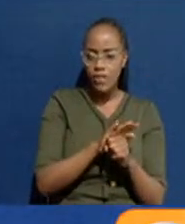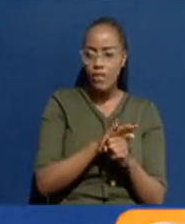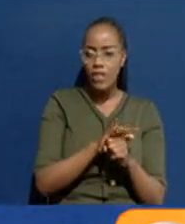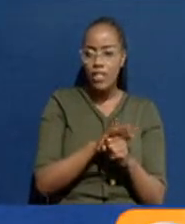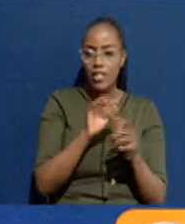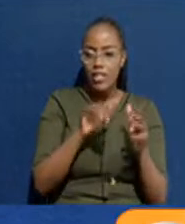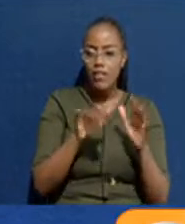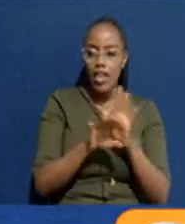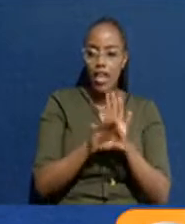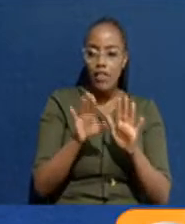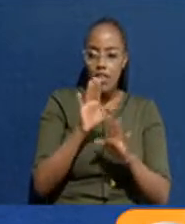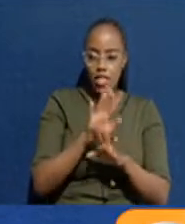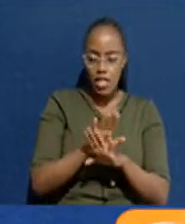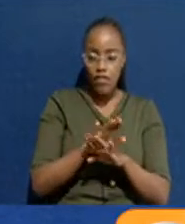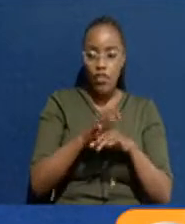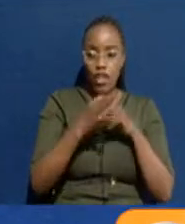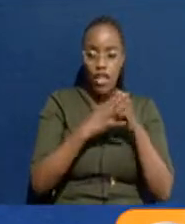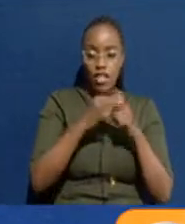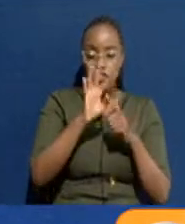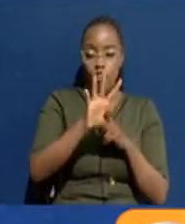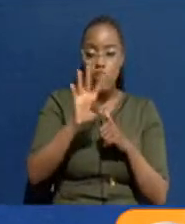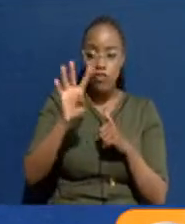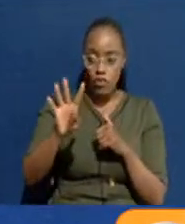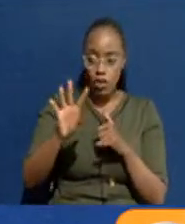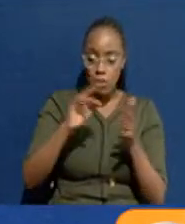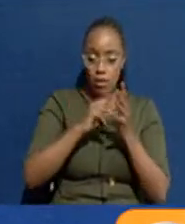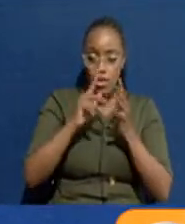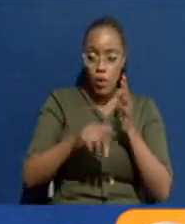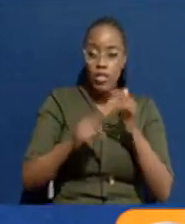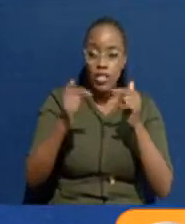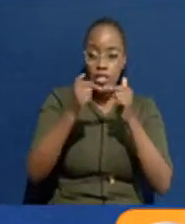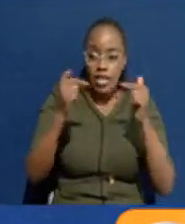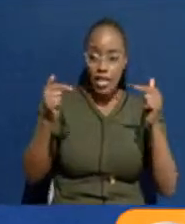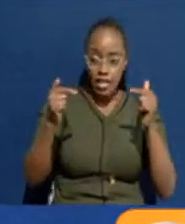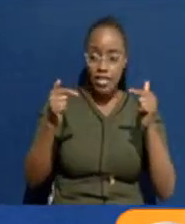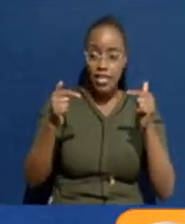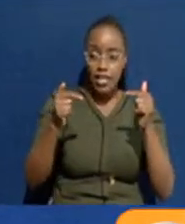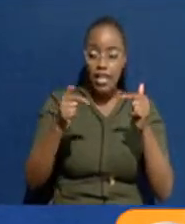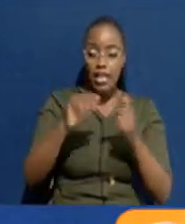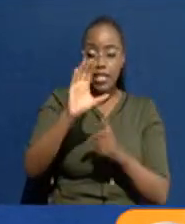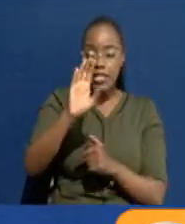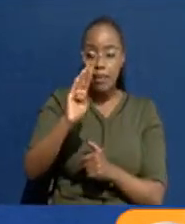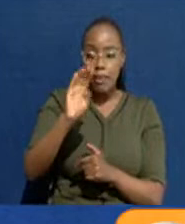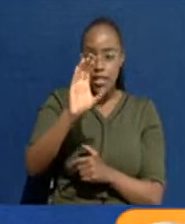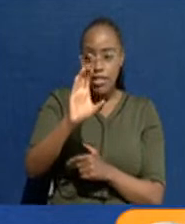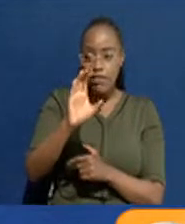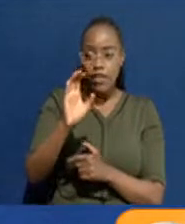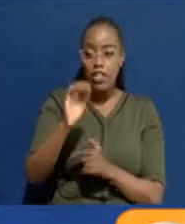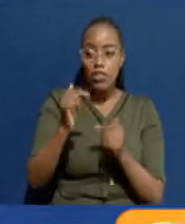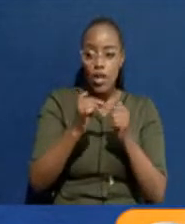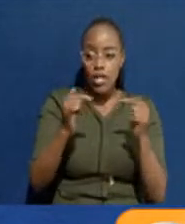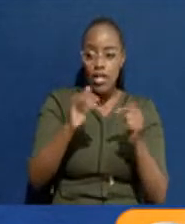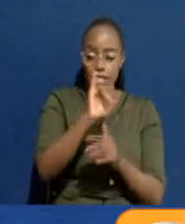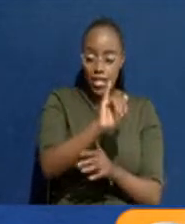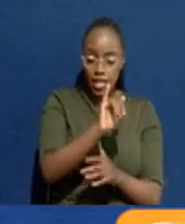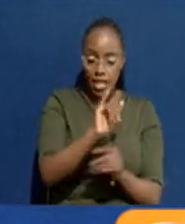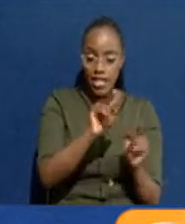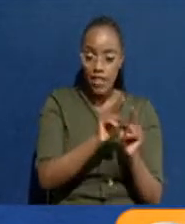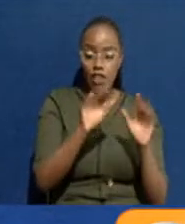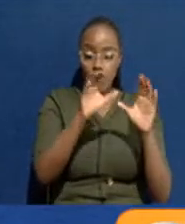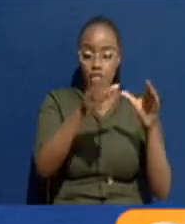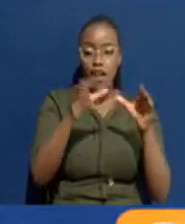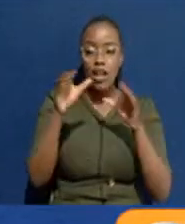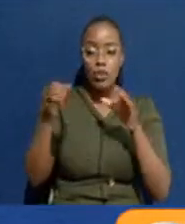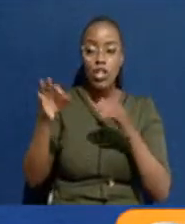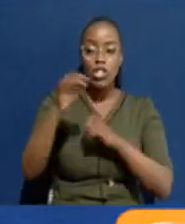was everything wrong with 844. It is really against the spirit of CBC to again start talking about categorization of